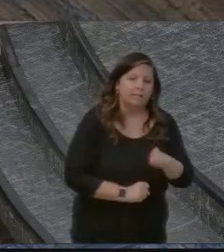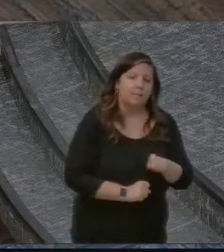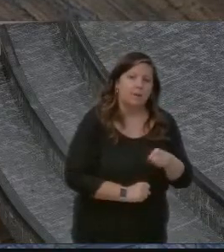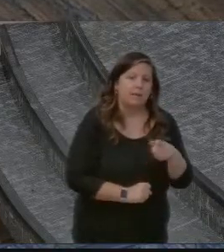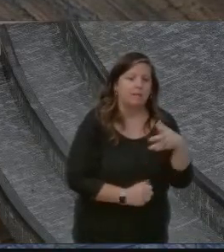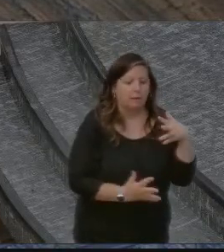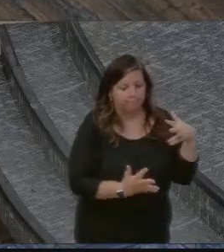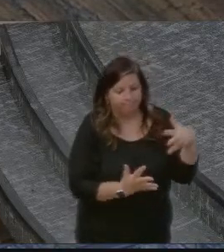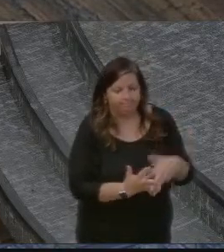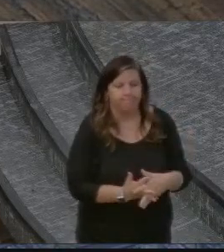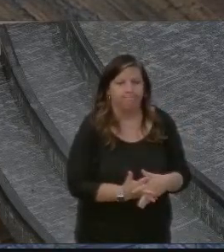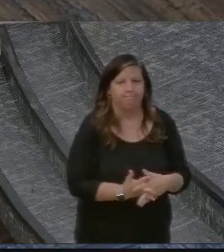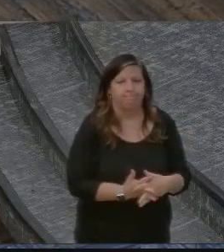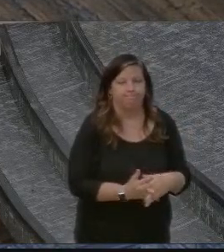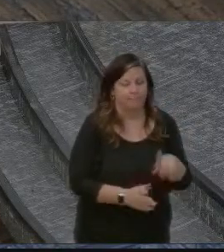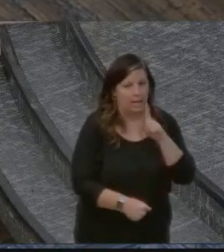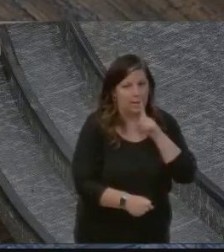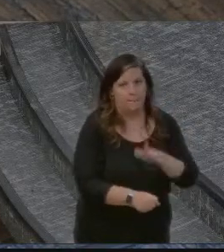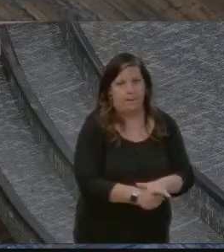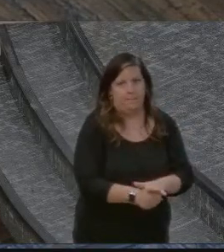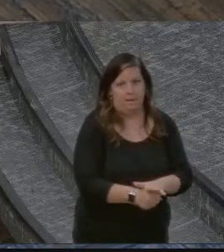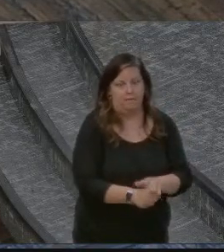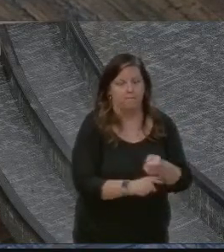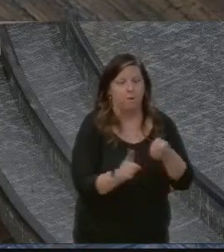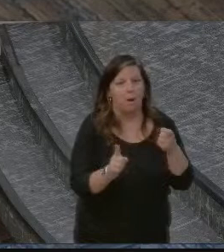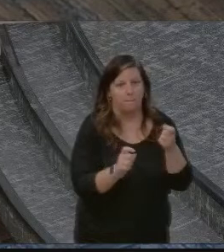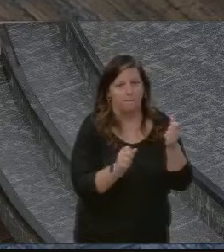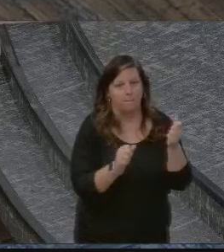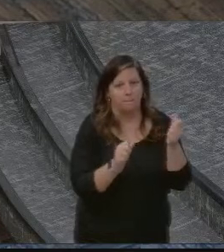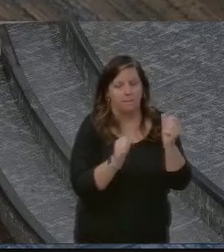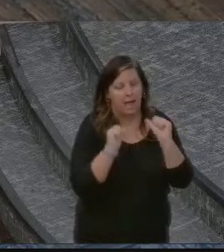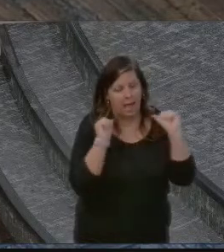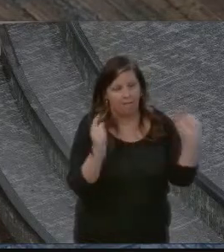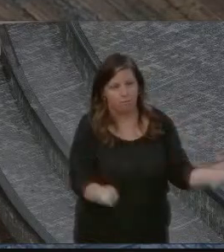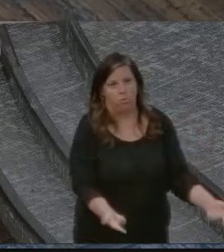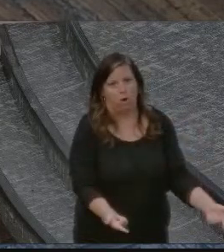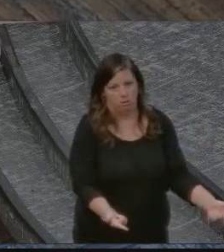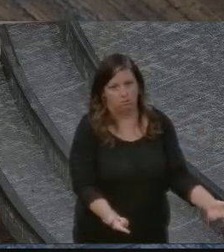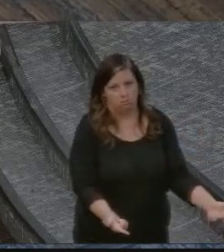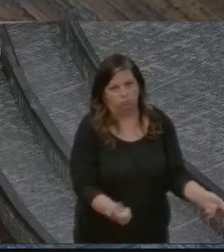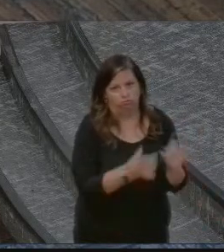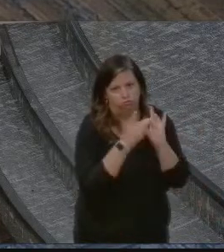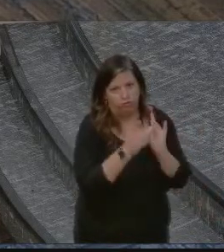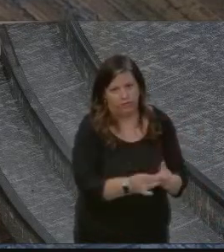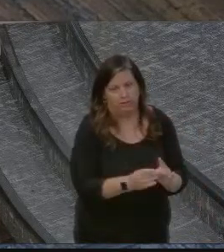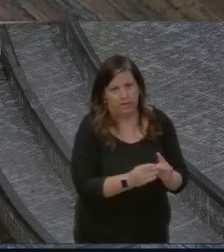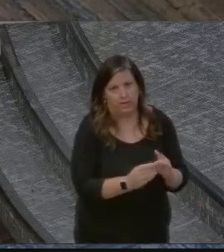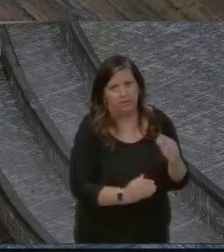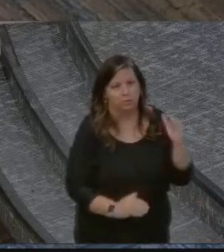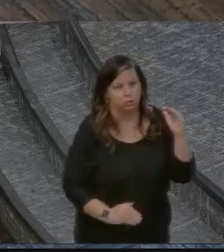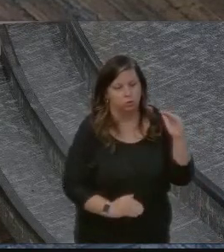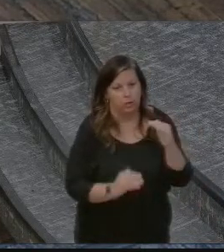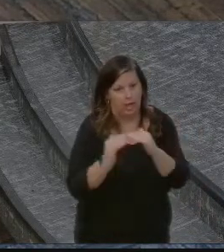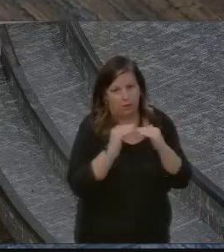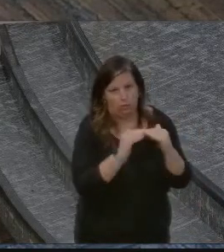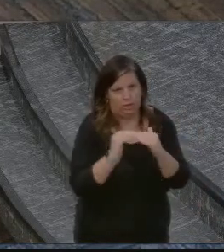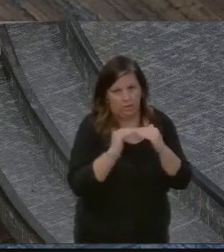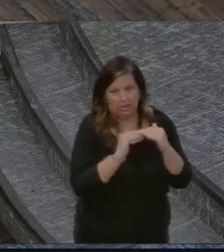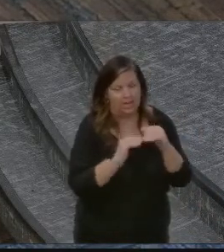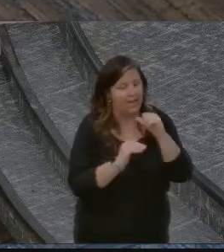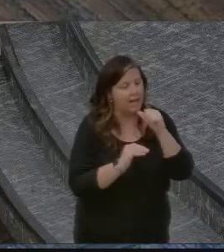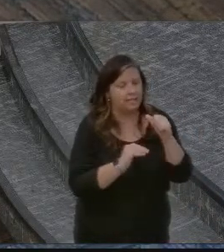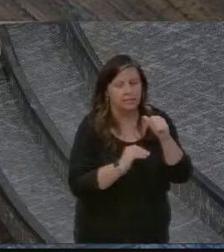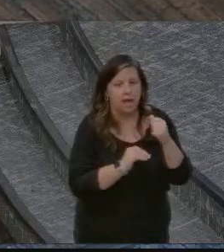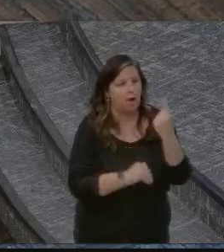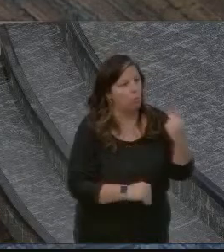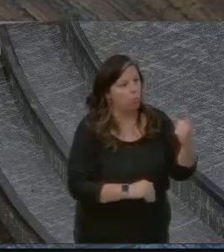entrenched commitment from everyone around equity. It is not attached to a person. It